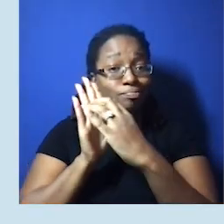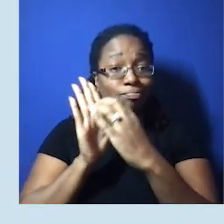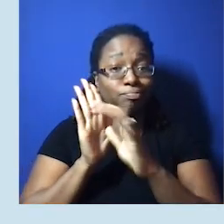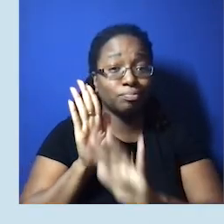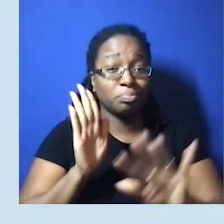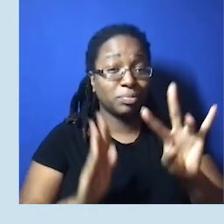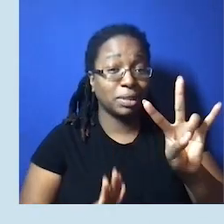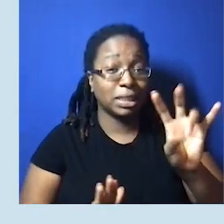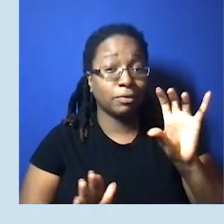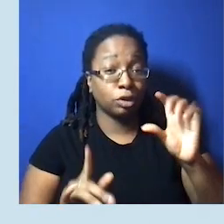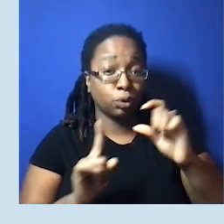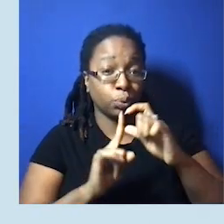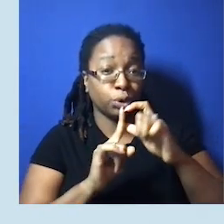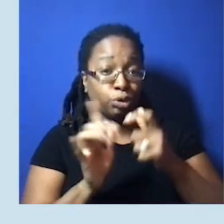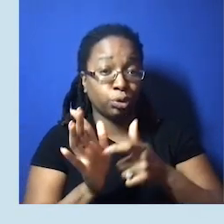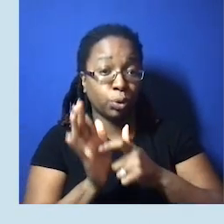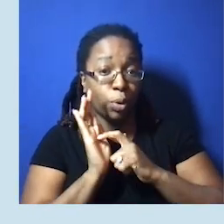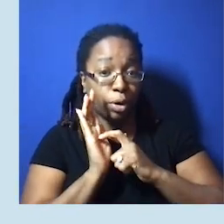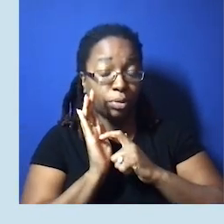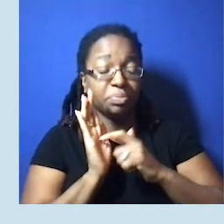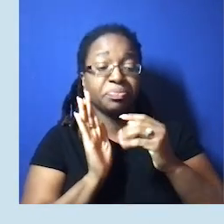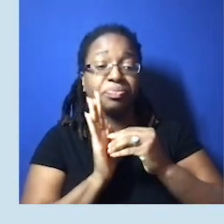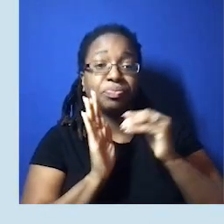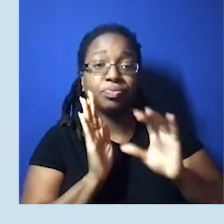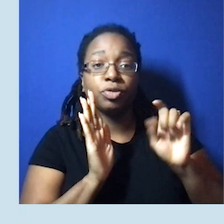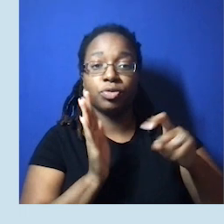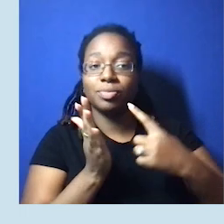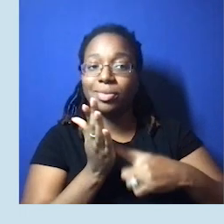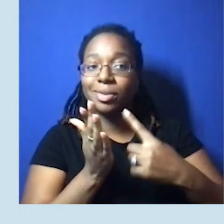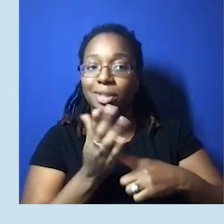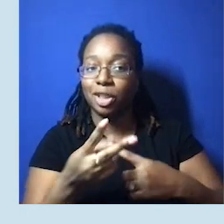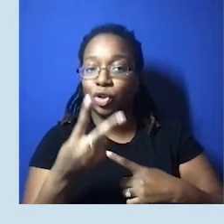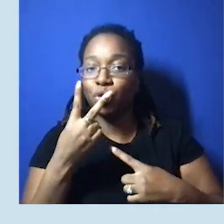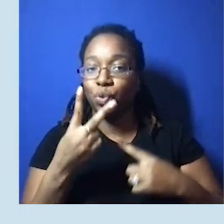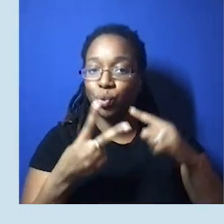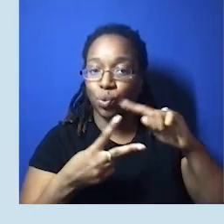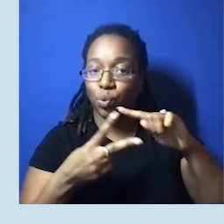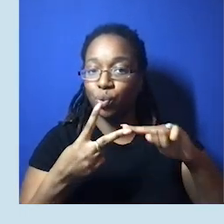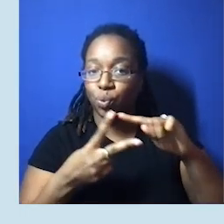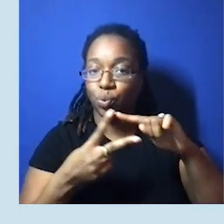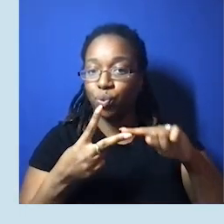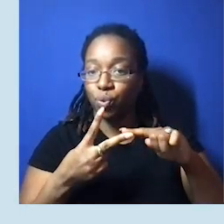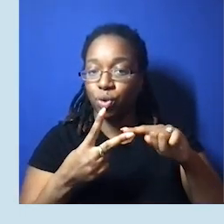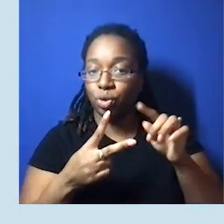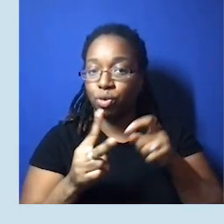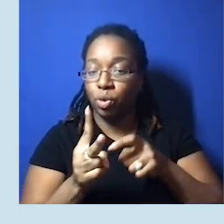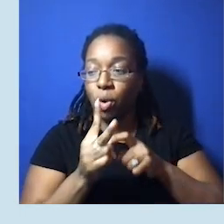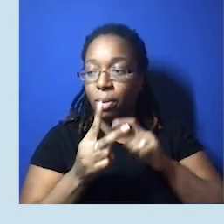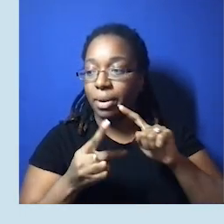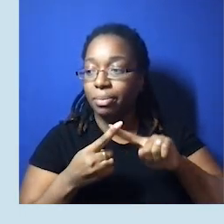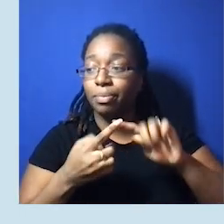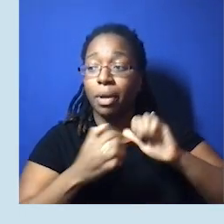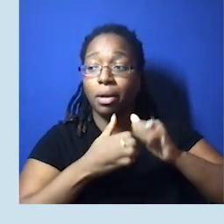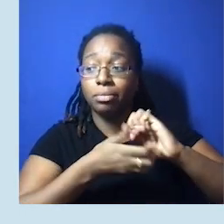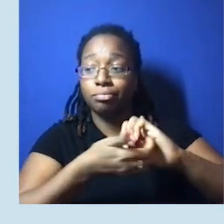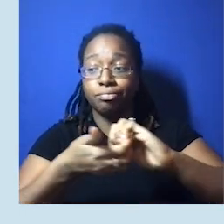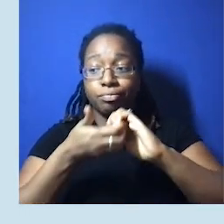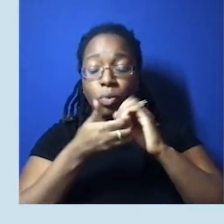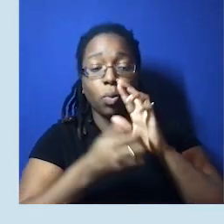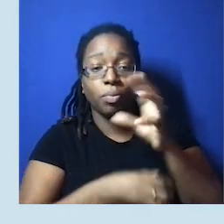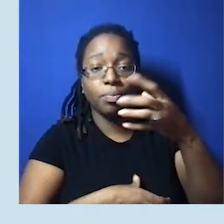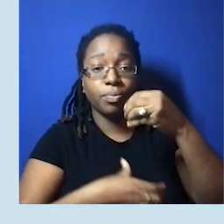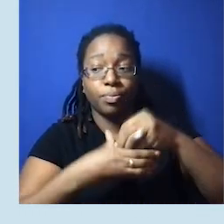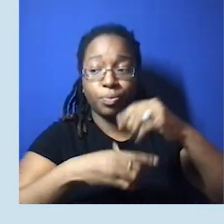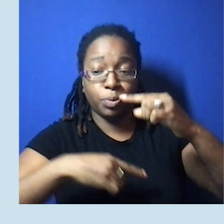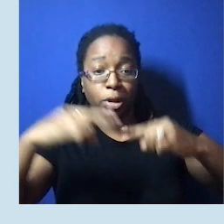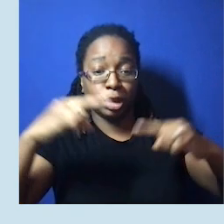words, and the student should discuss the following 2 prompts: how they have collaborated or engaged with a diverse